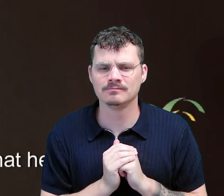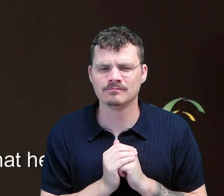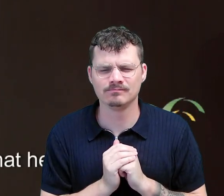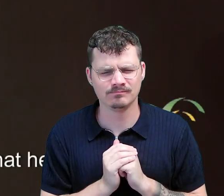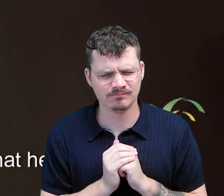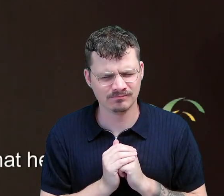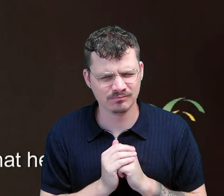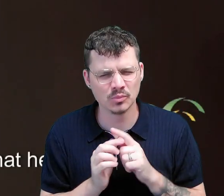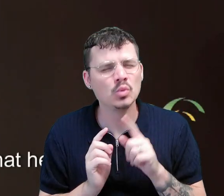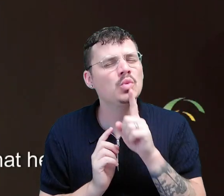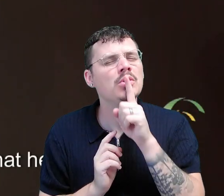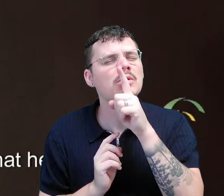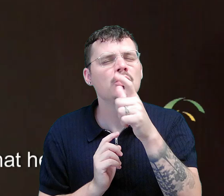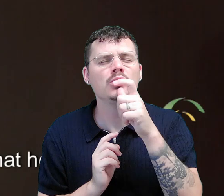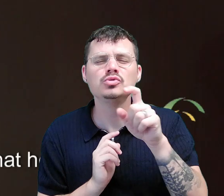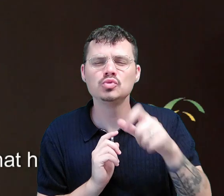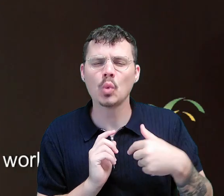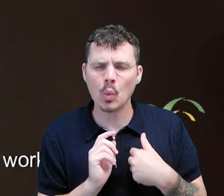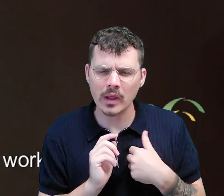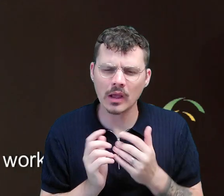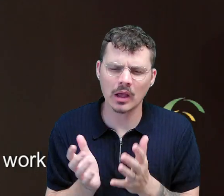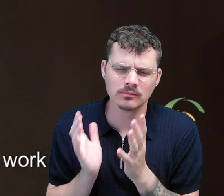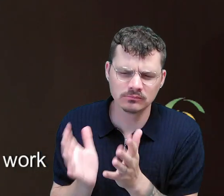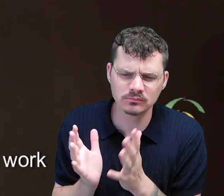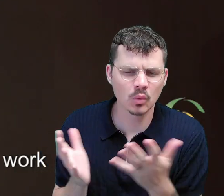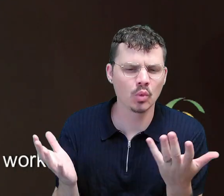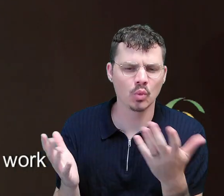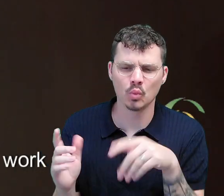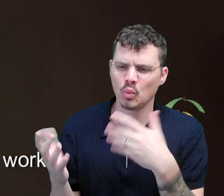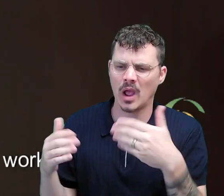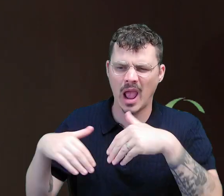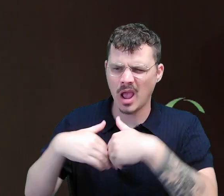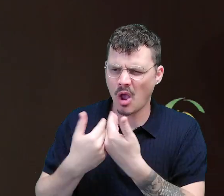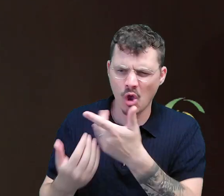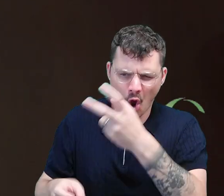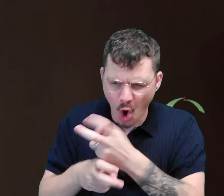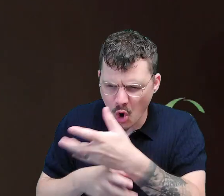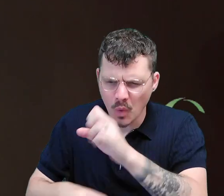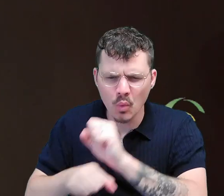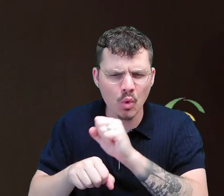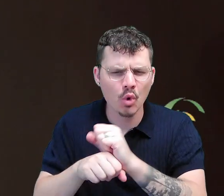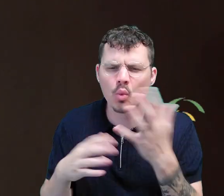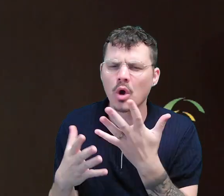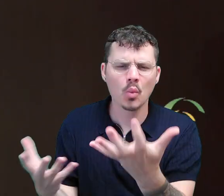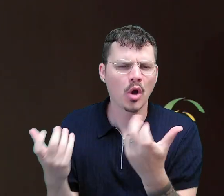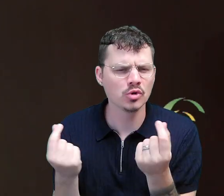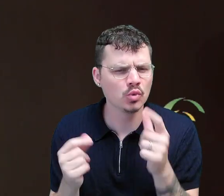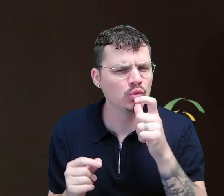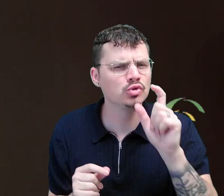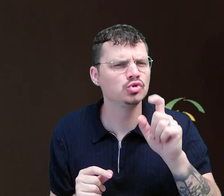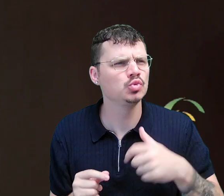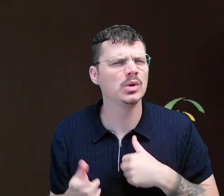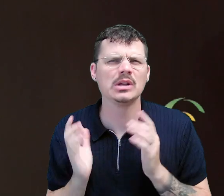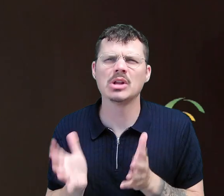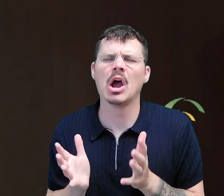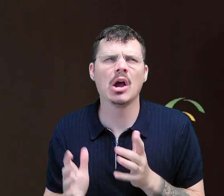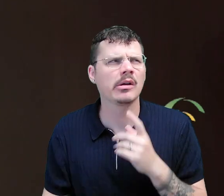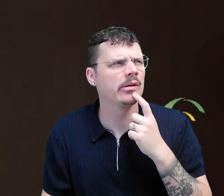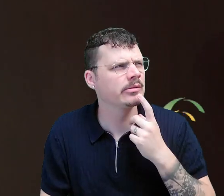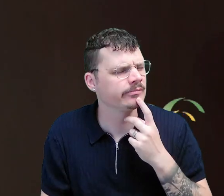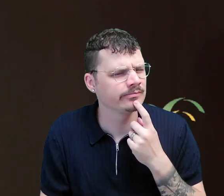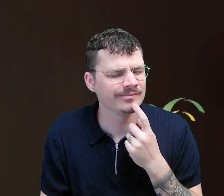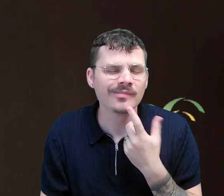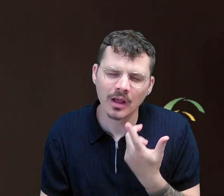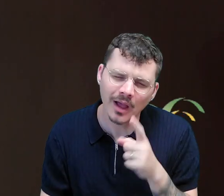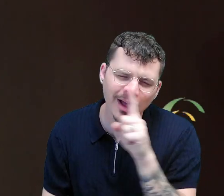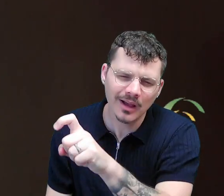Who should we be consulting about what he wants to do and how hard he wants to work to do it? Who could that be? Oh yeah,